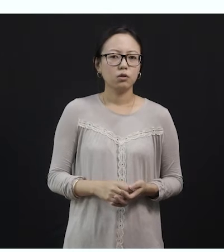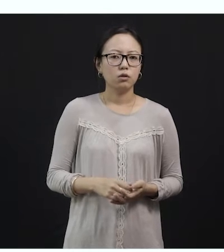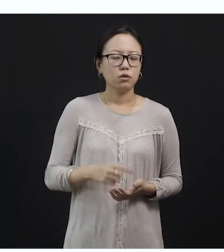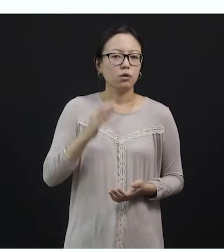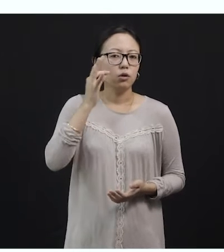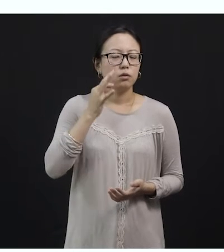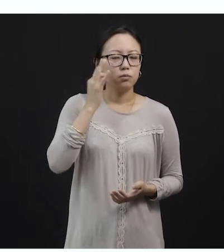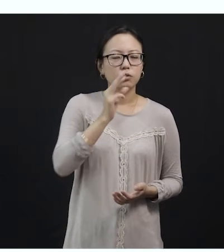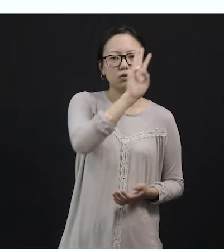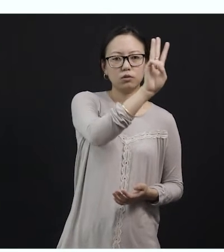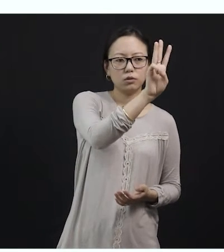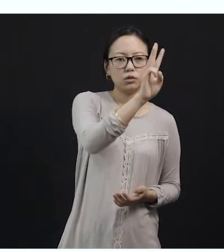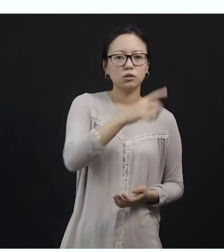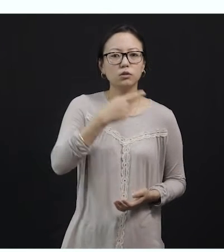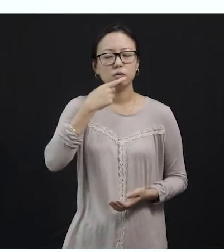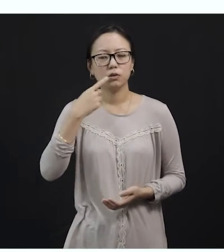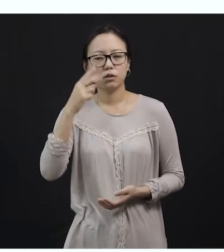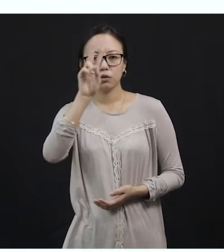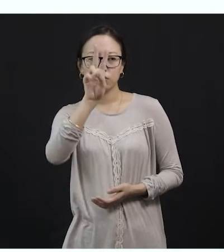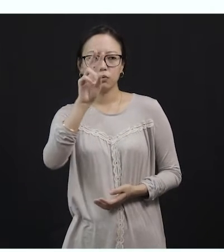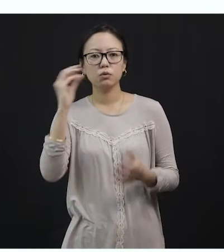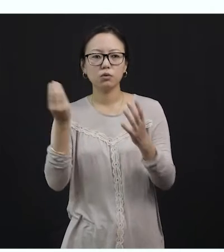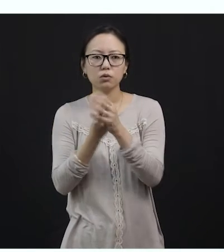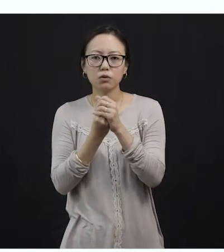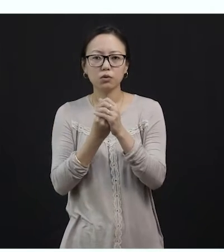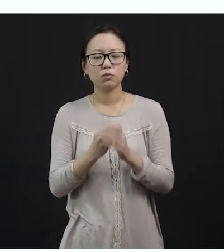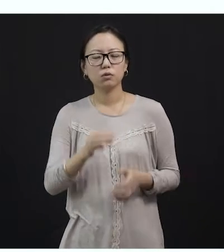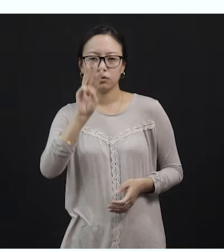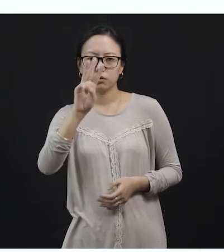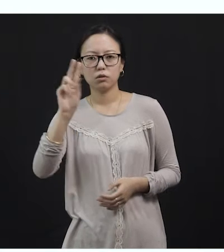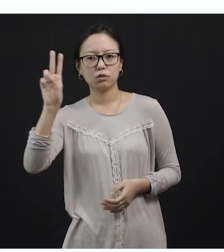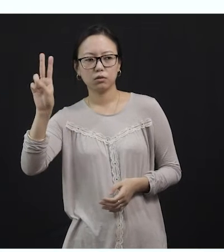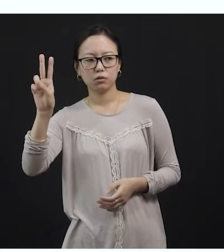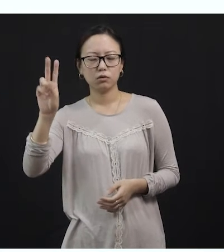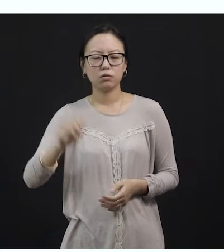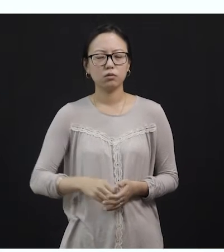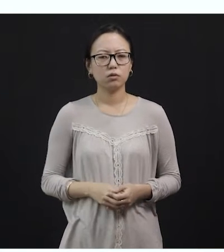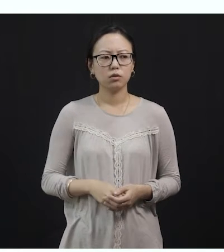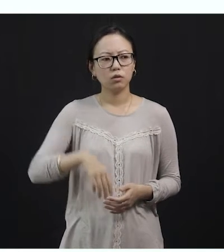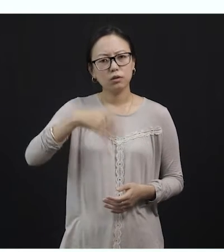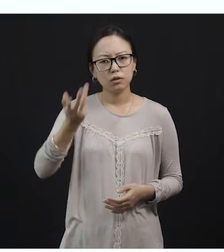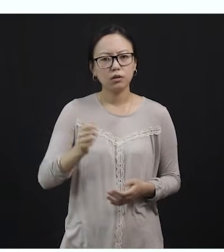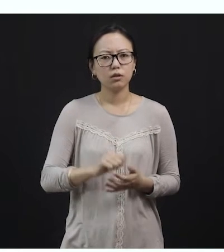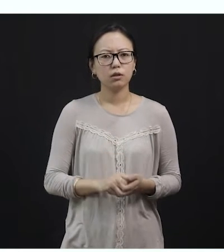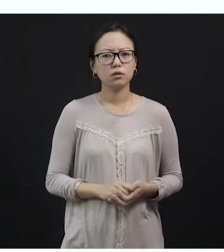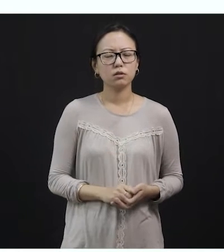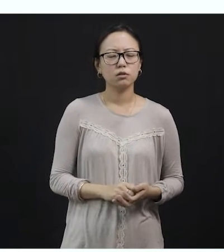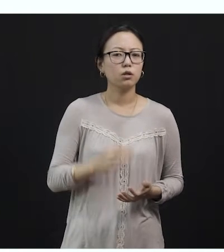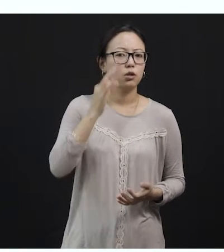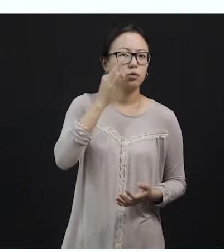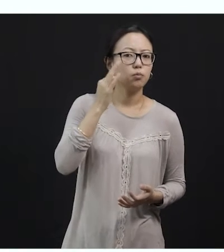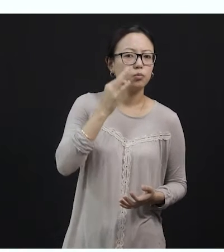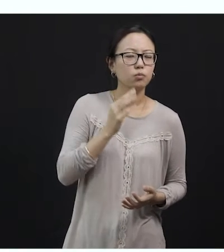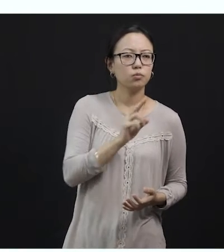in ones place 2. So together, we call it as 32. Here, we can see